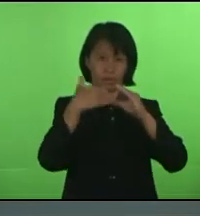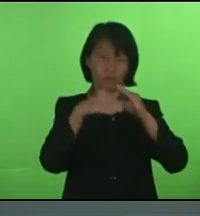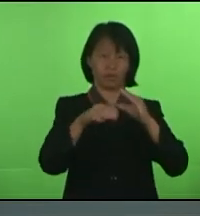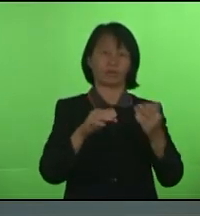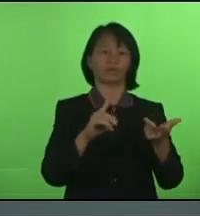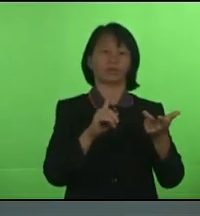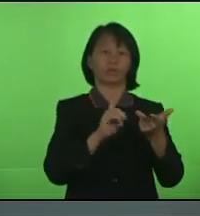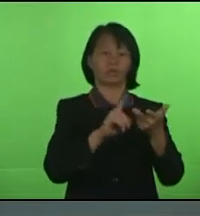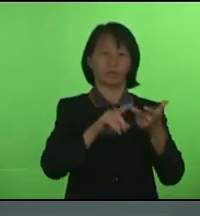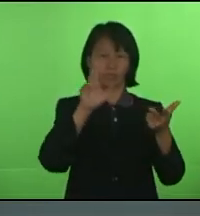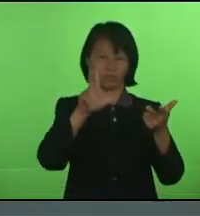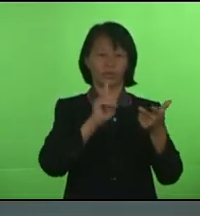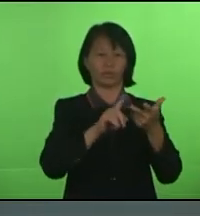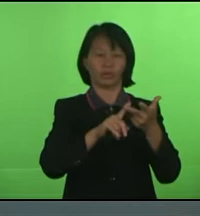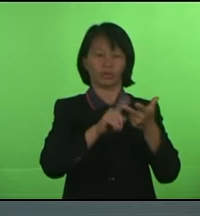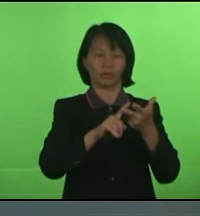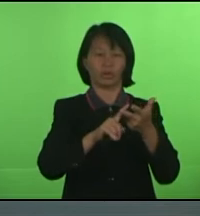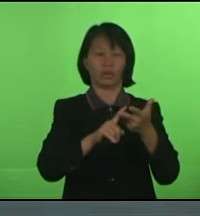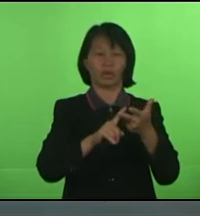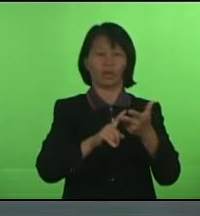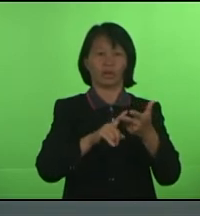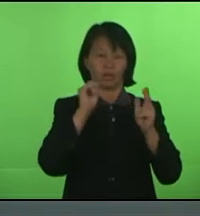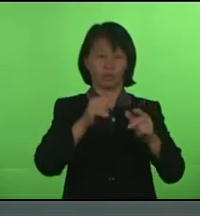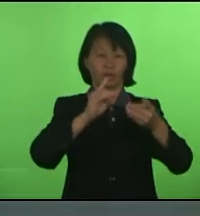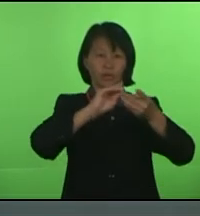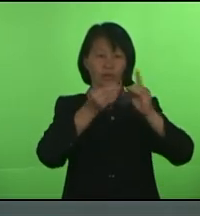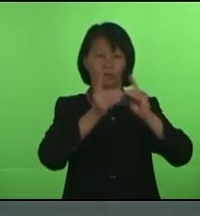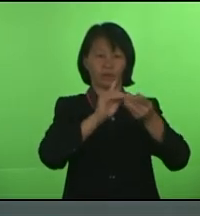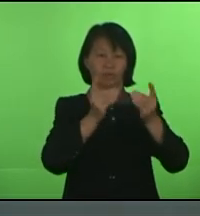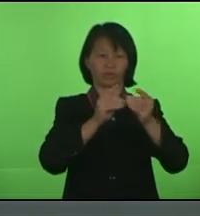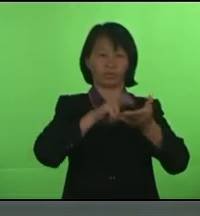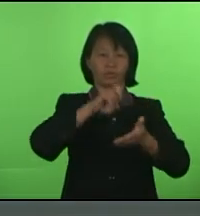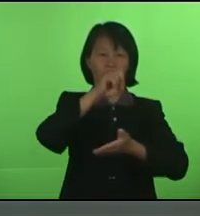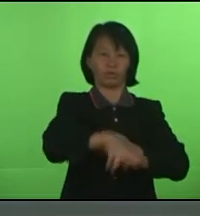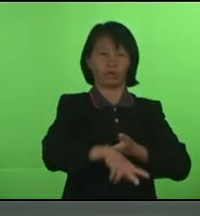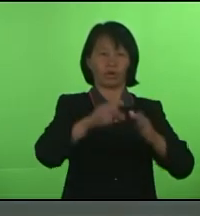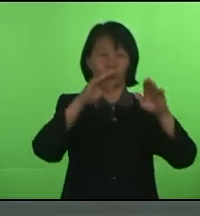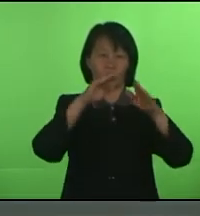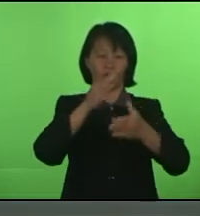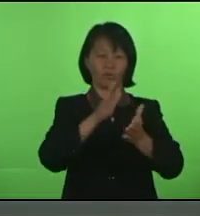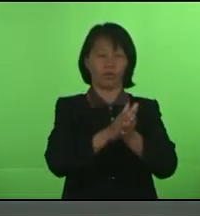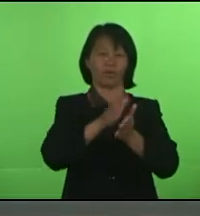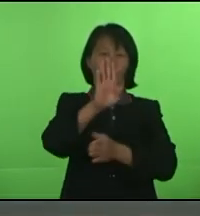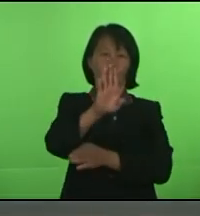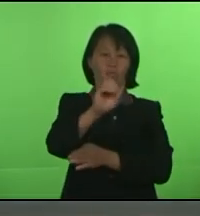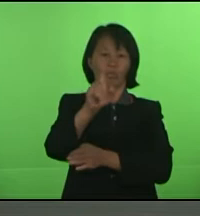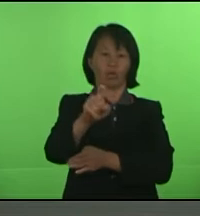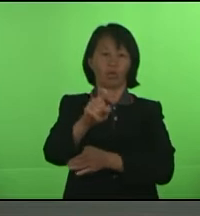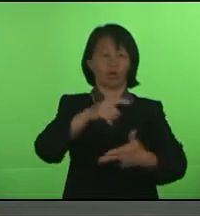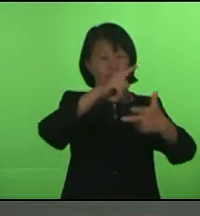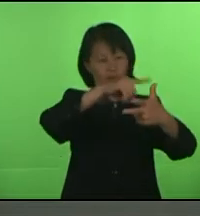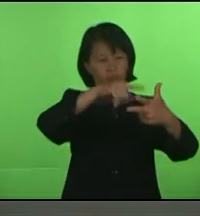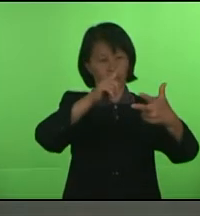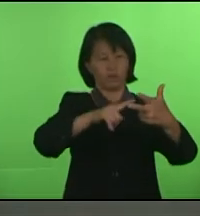the email. Okay? And number 3 is you make use of the digital Dropbox. these are the